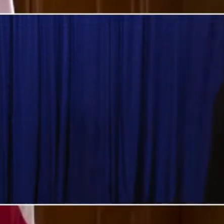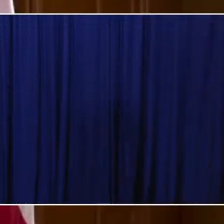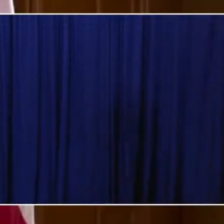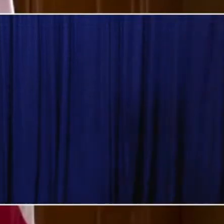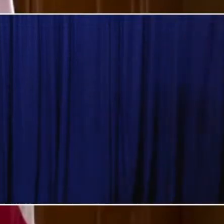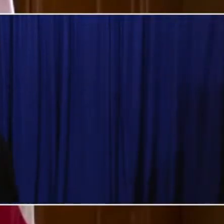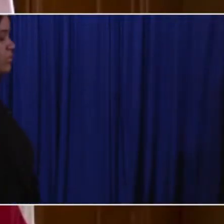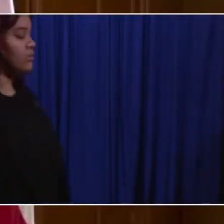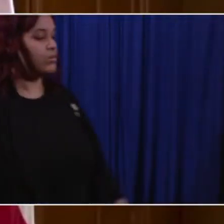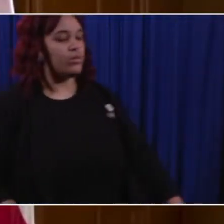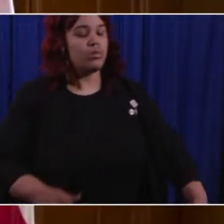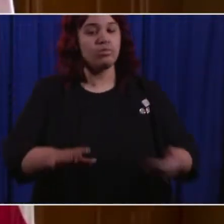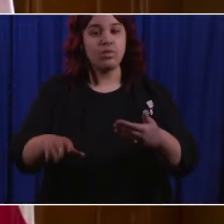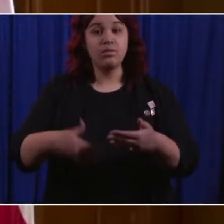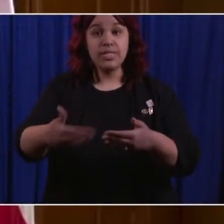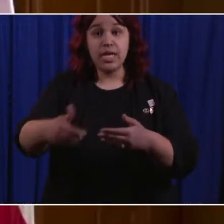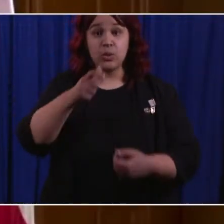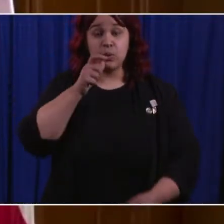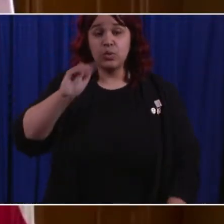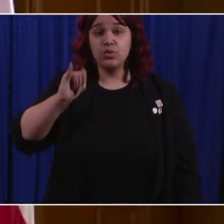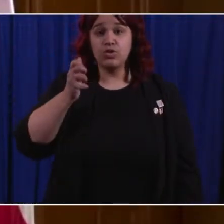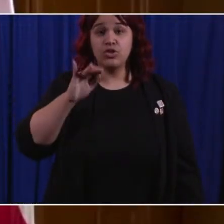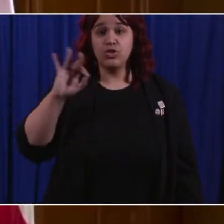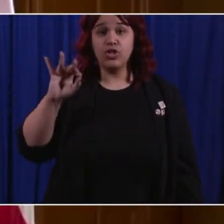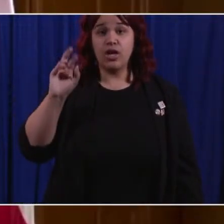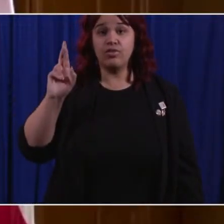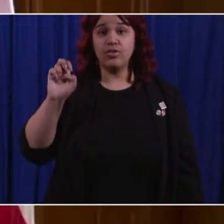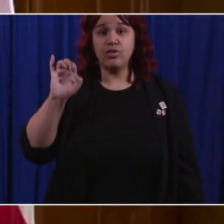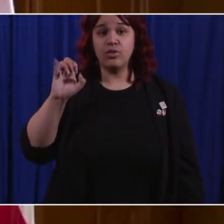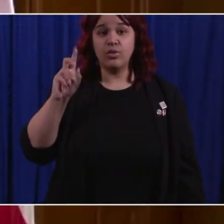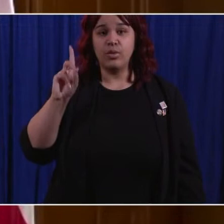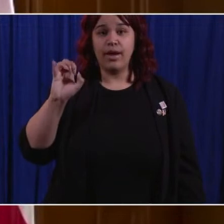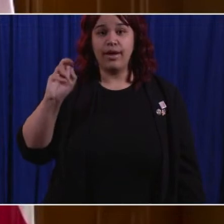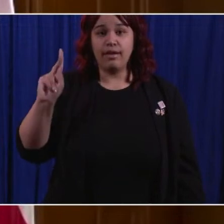Next question is from Jeff Reddick at WSYX in Columbus.